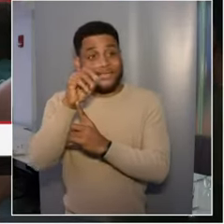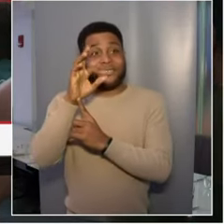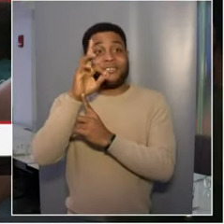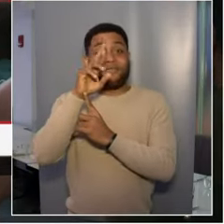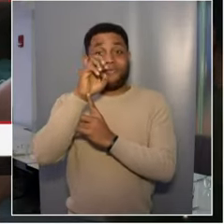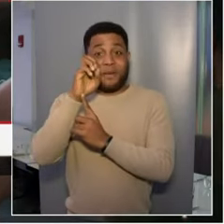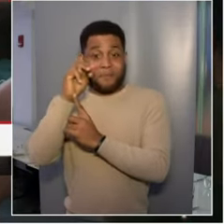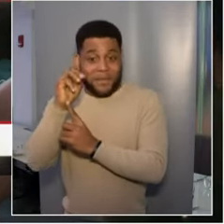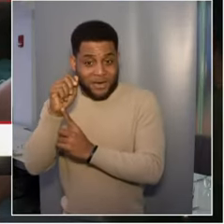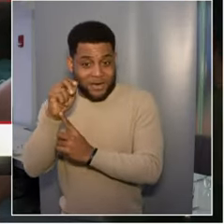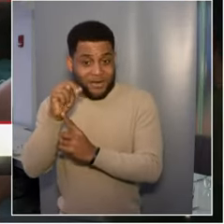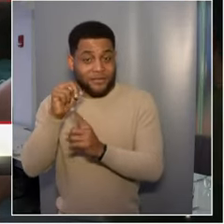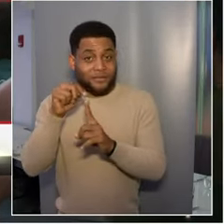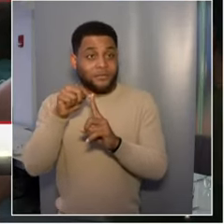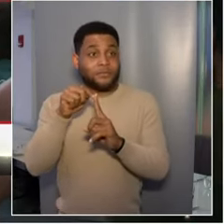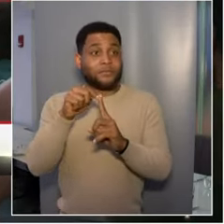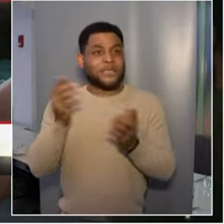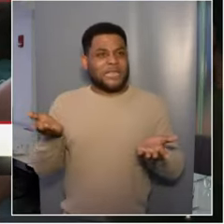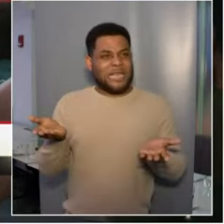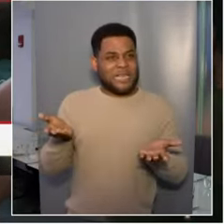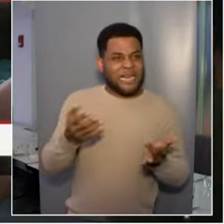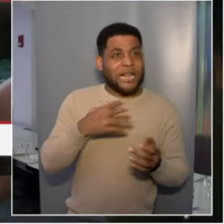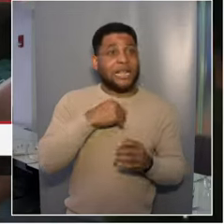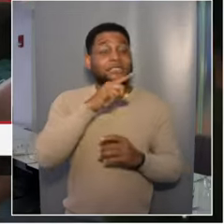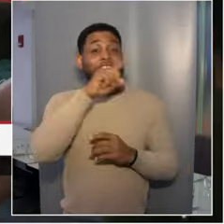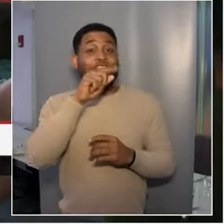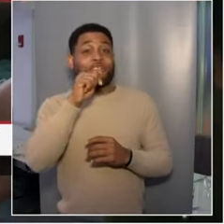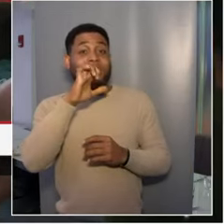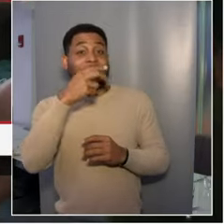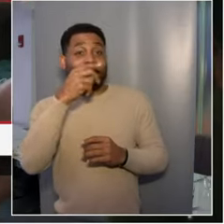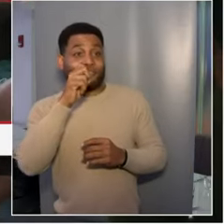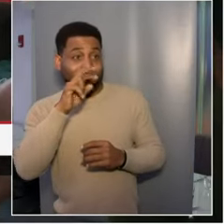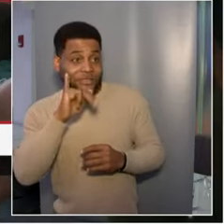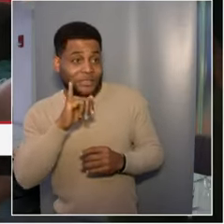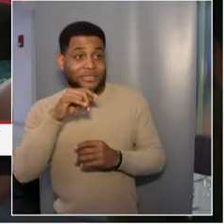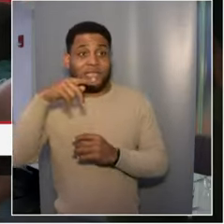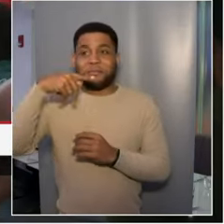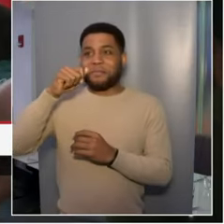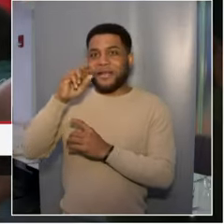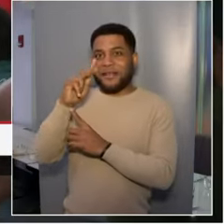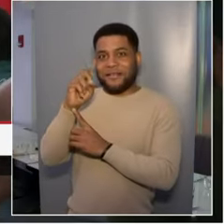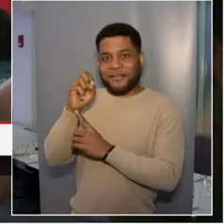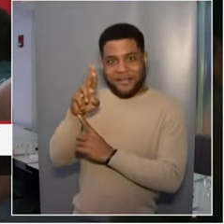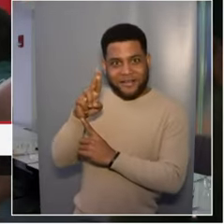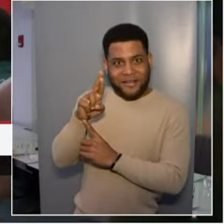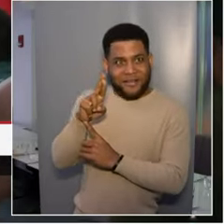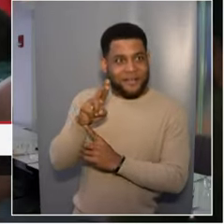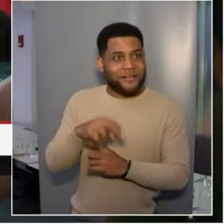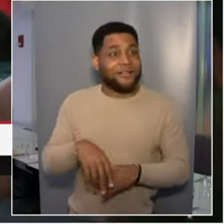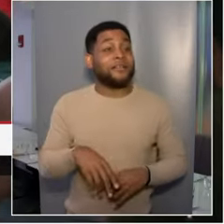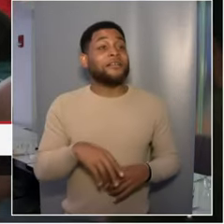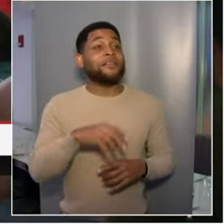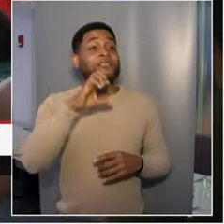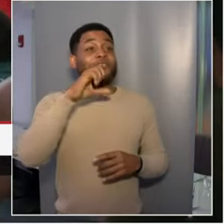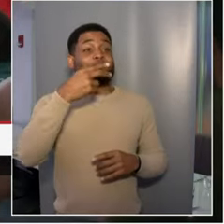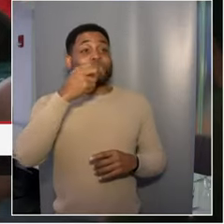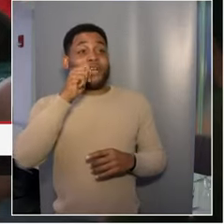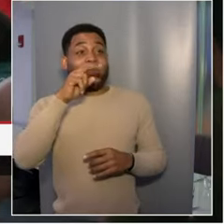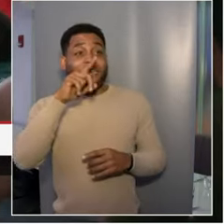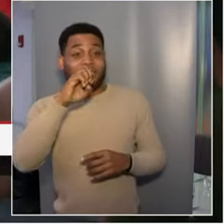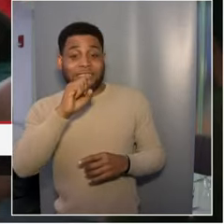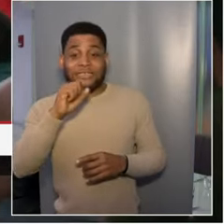were not. Kenyon McDuffie, yeah, he couldn't be here, and Vincent Gray couldn't be here, and Crayon has the flu, I think.